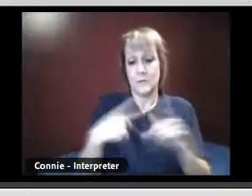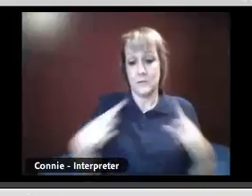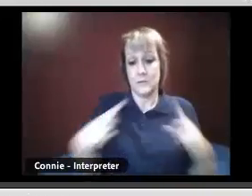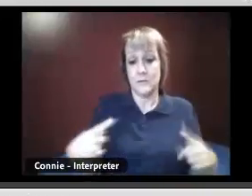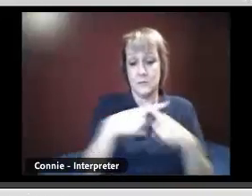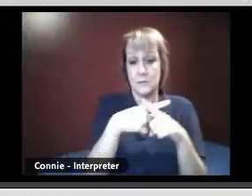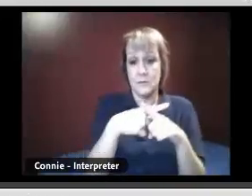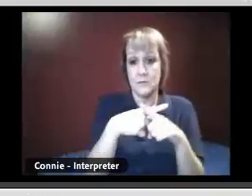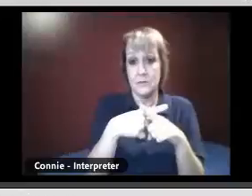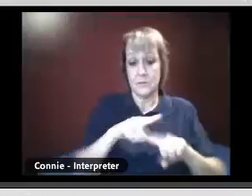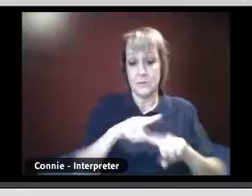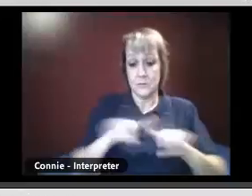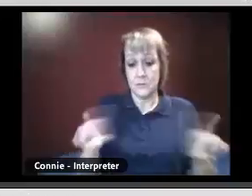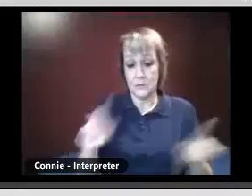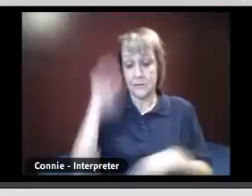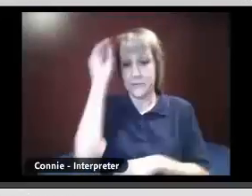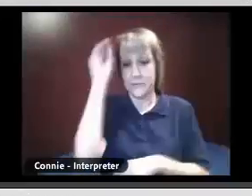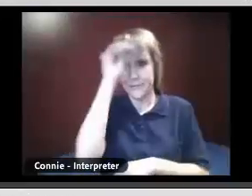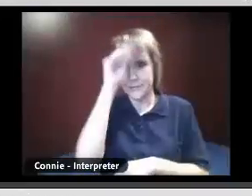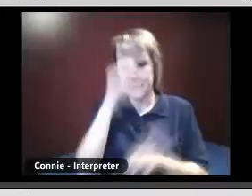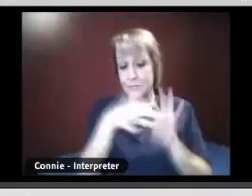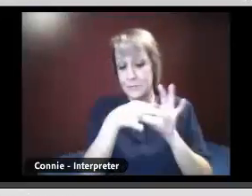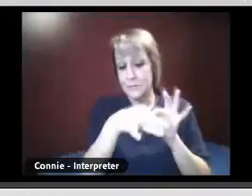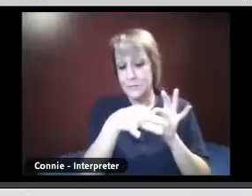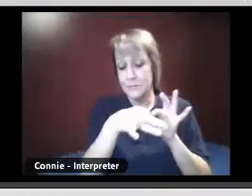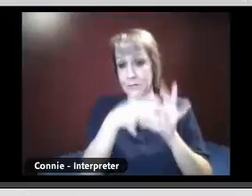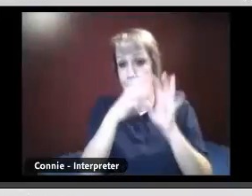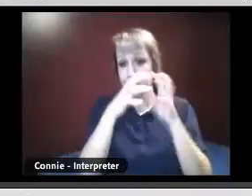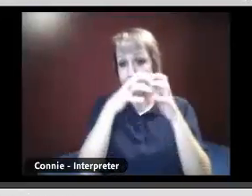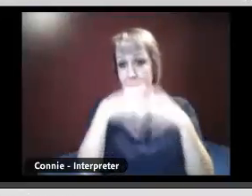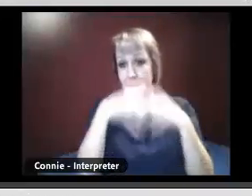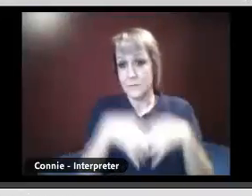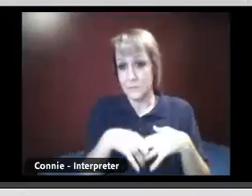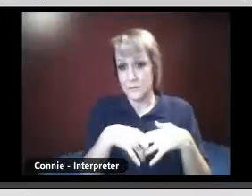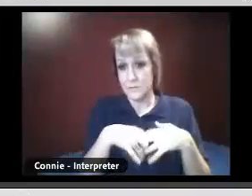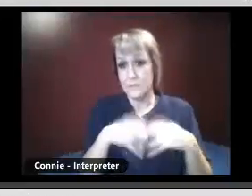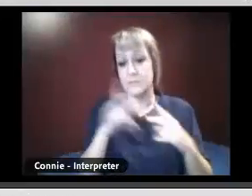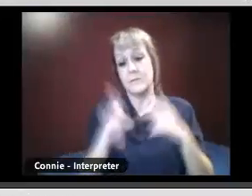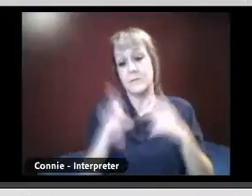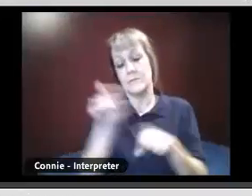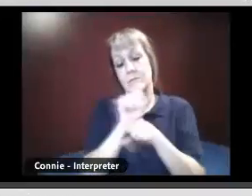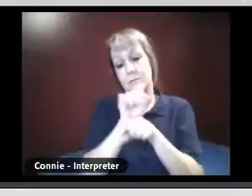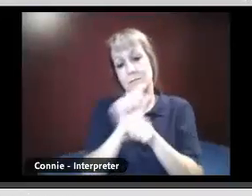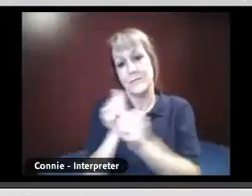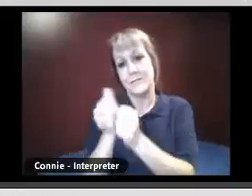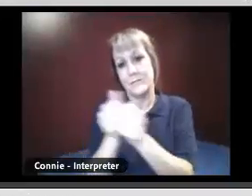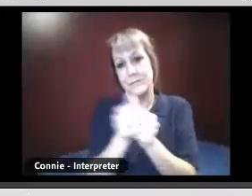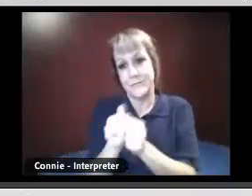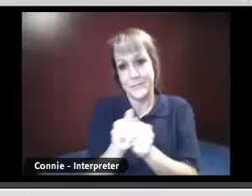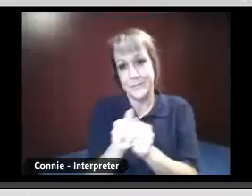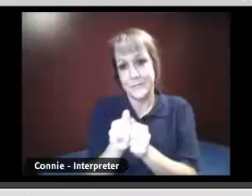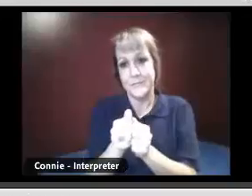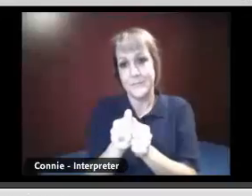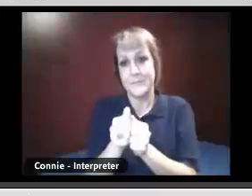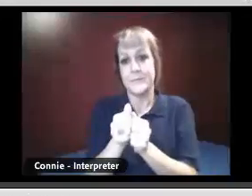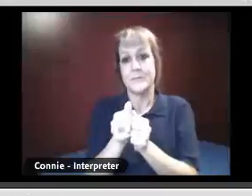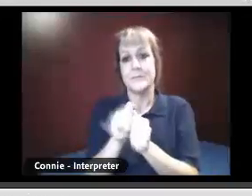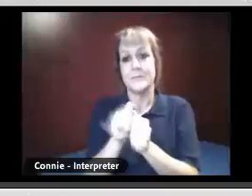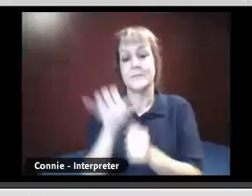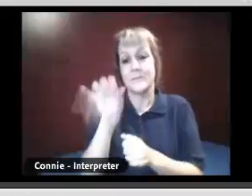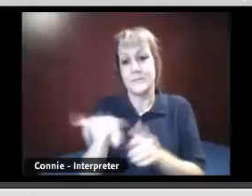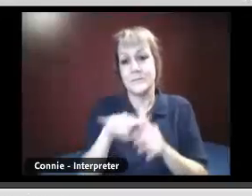there is a difference, boy, when a relationship has broken down, that people need to work, need to work together, right? That it begins to